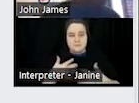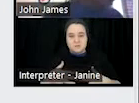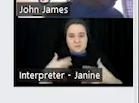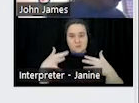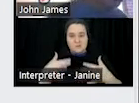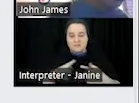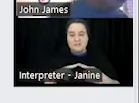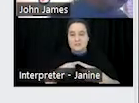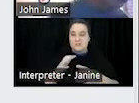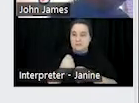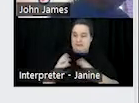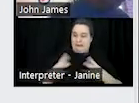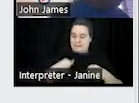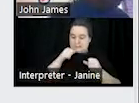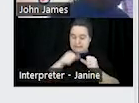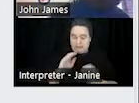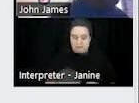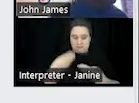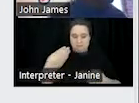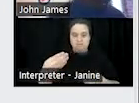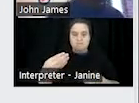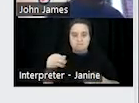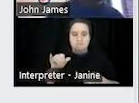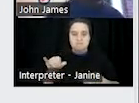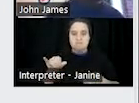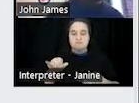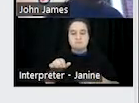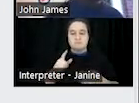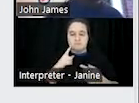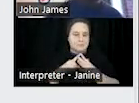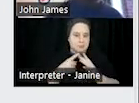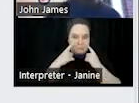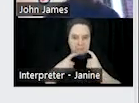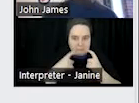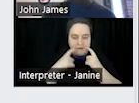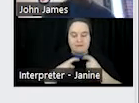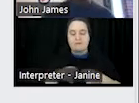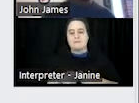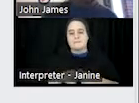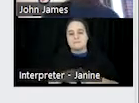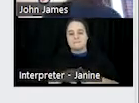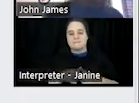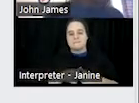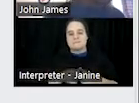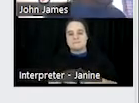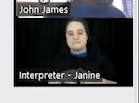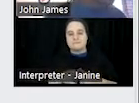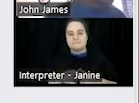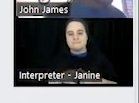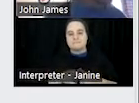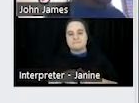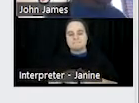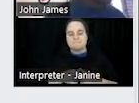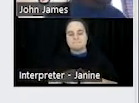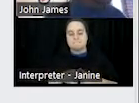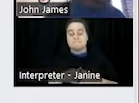get this acceptance letter, and I started like crying and not, you know, I was